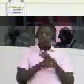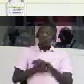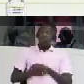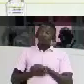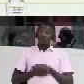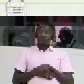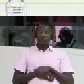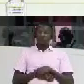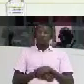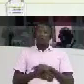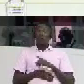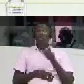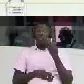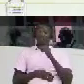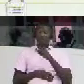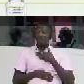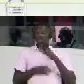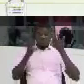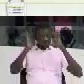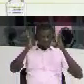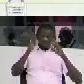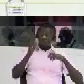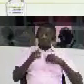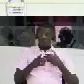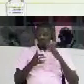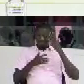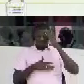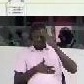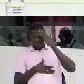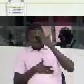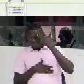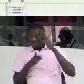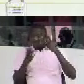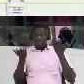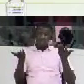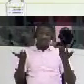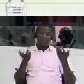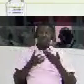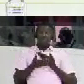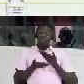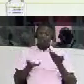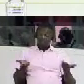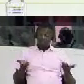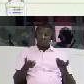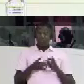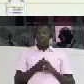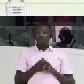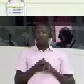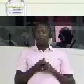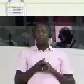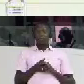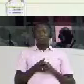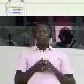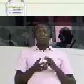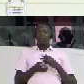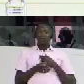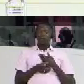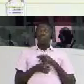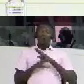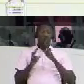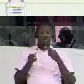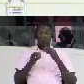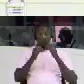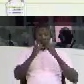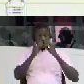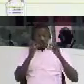So, any problem or any doubt, if we had any problems or any doubts, or any no mission or no